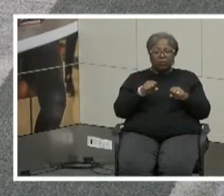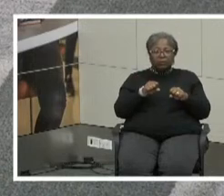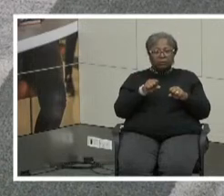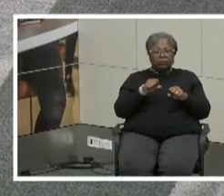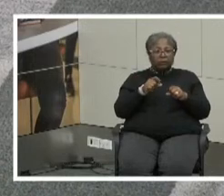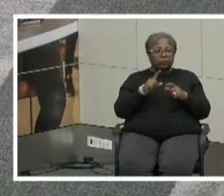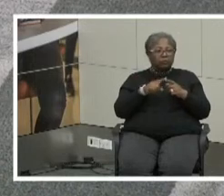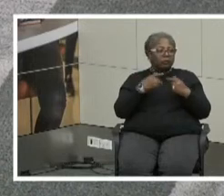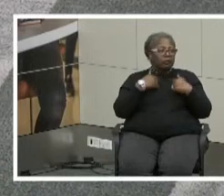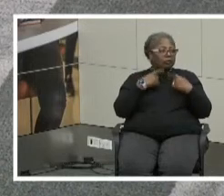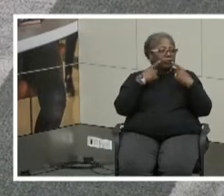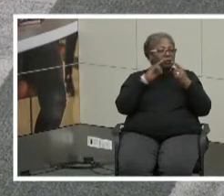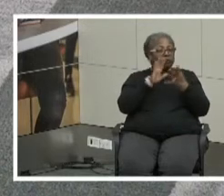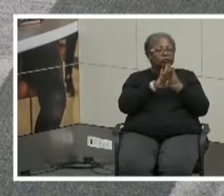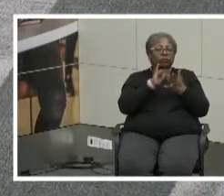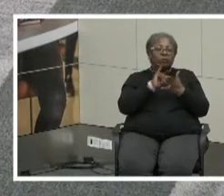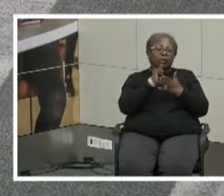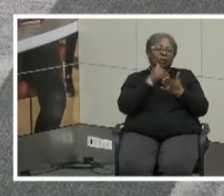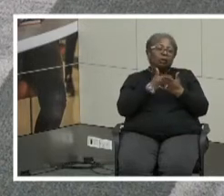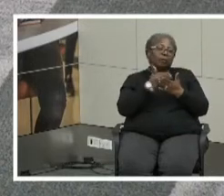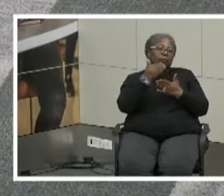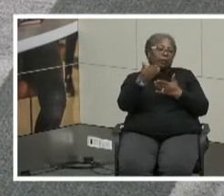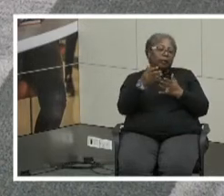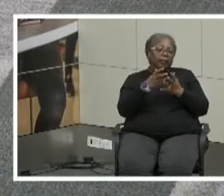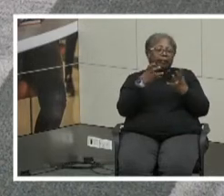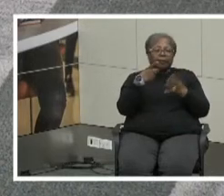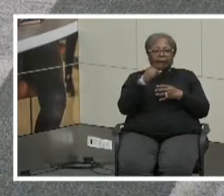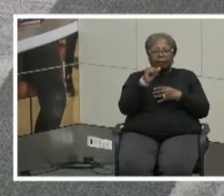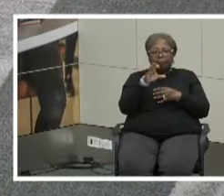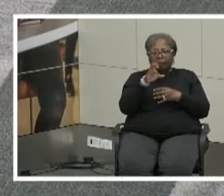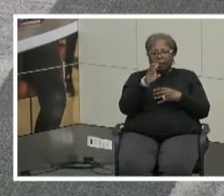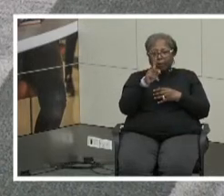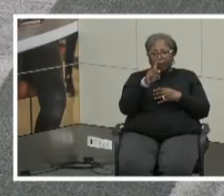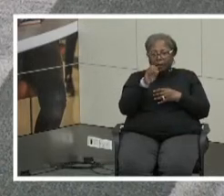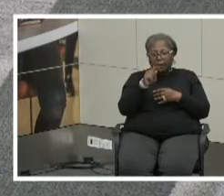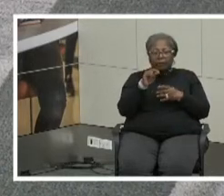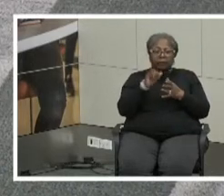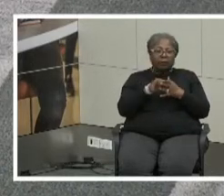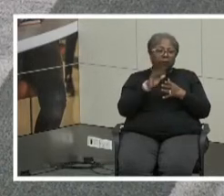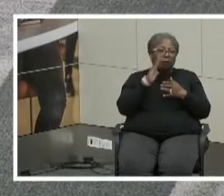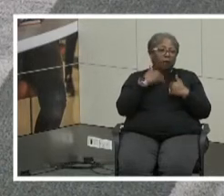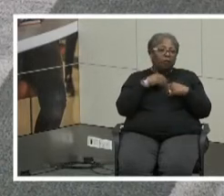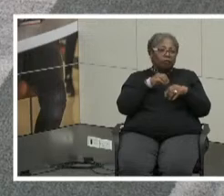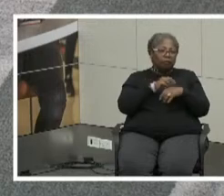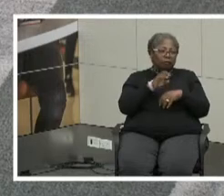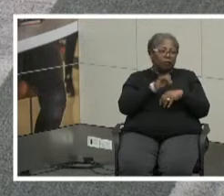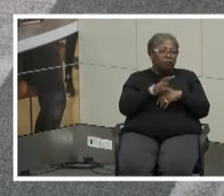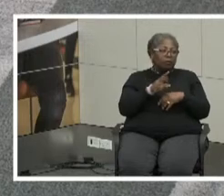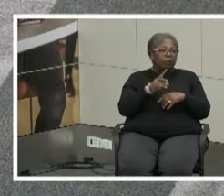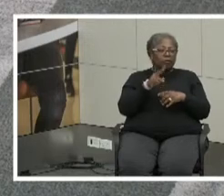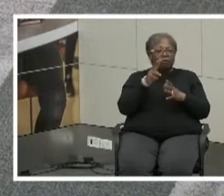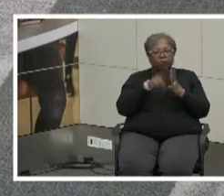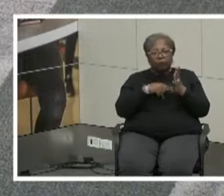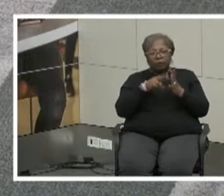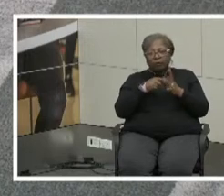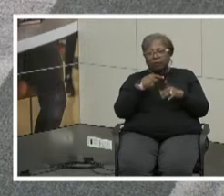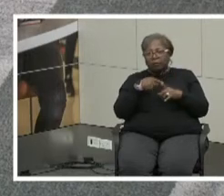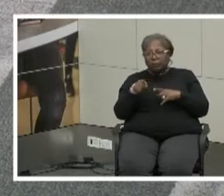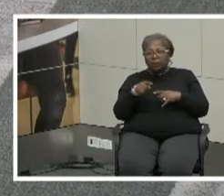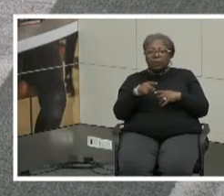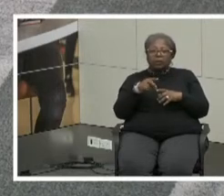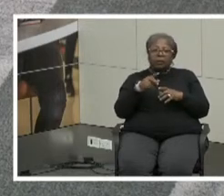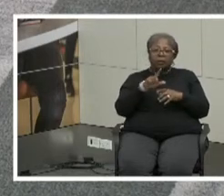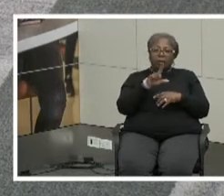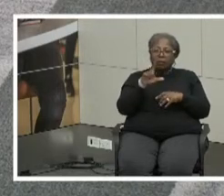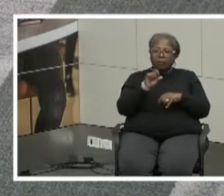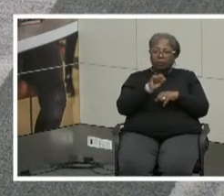success in schools is not to purchase a plethora of packets from that will line the pockets of Consultants at the cost of reading Specialists and Librarians